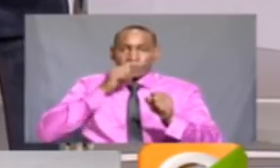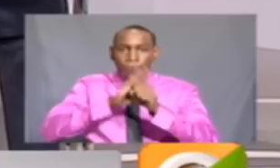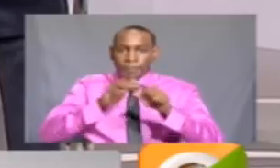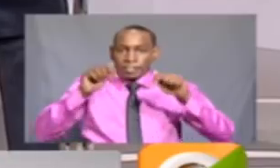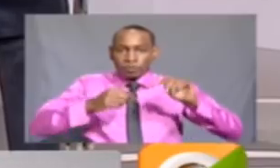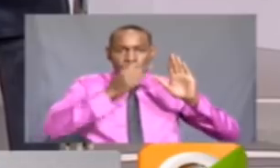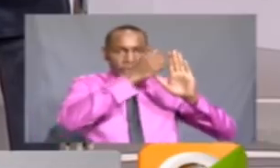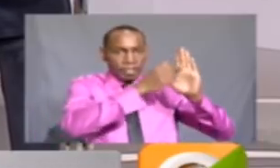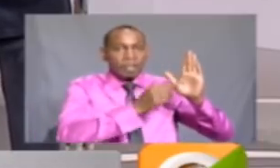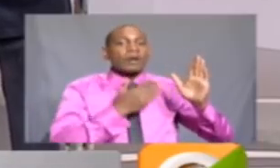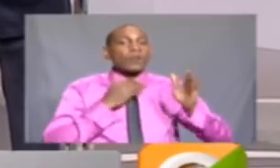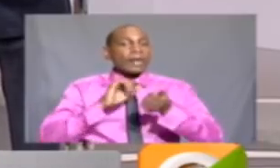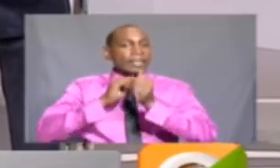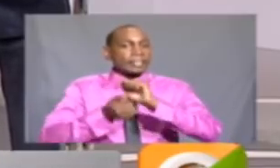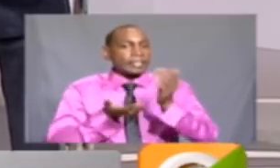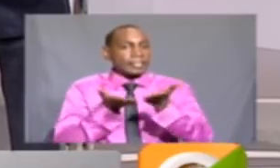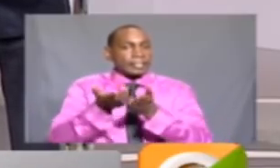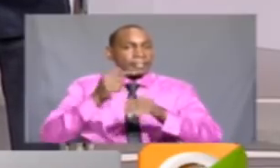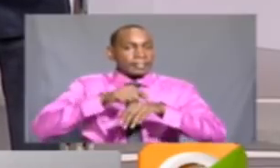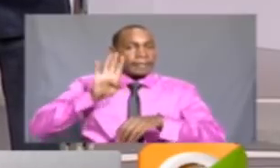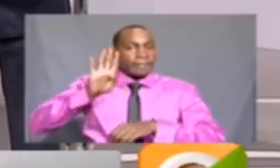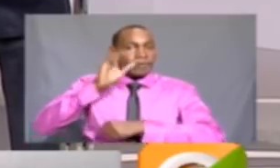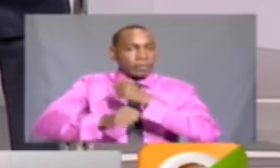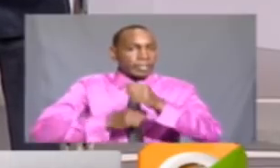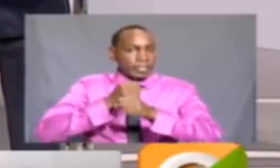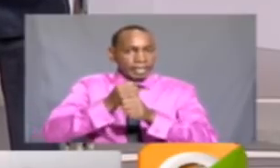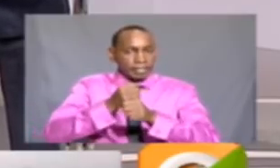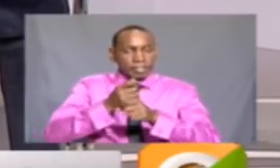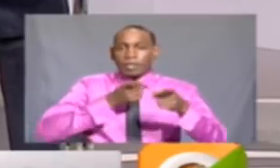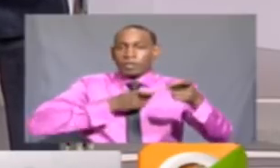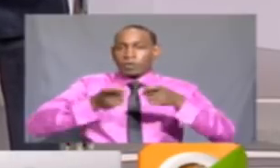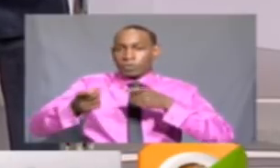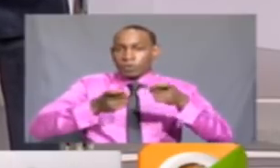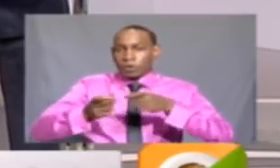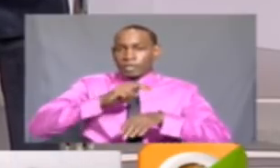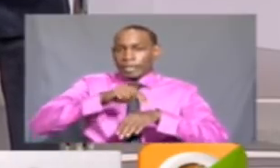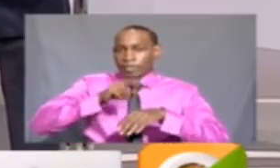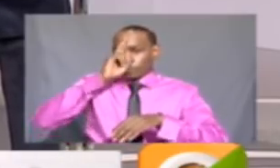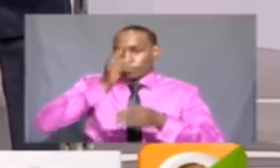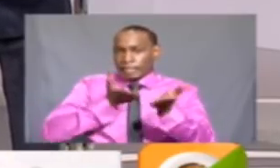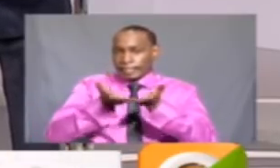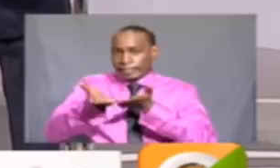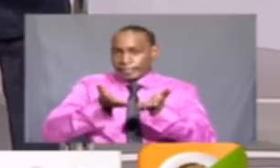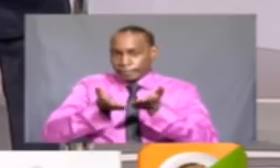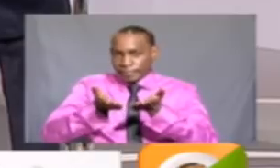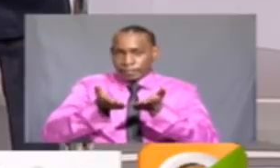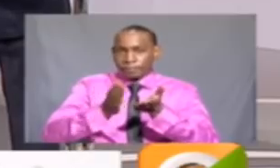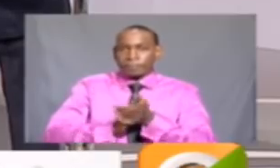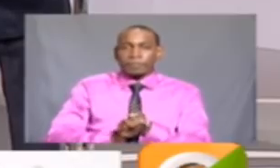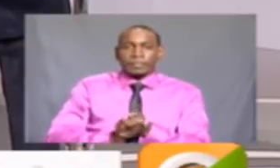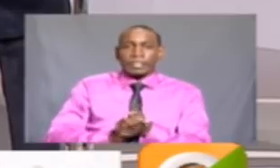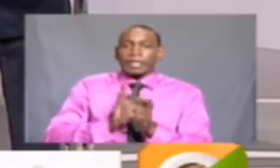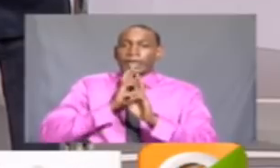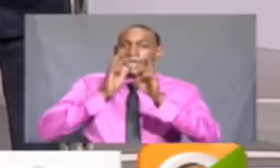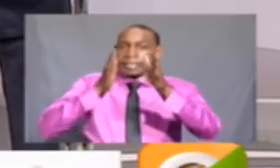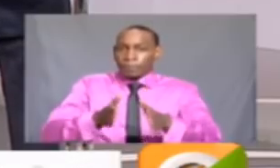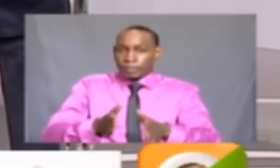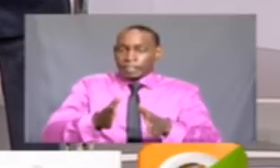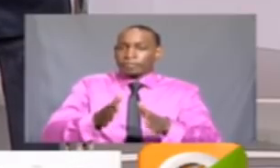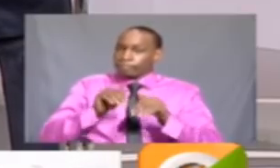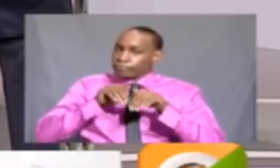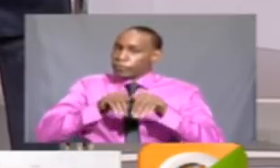wants to revolutionize services during his 4 years at the helm of the National Police Service. And Hassan Mugambi, who has